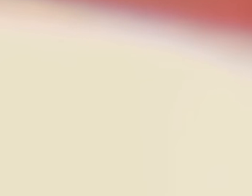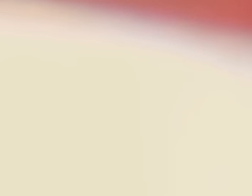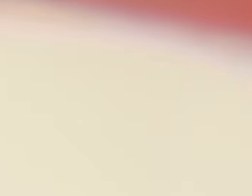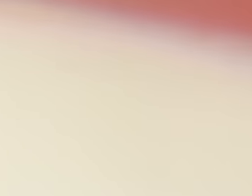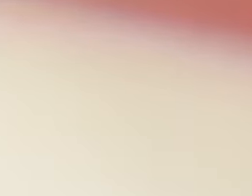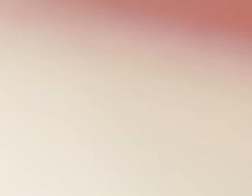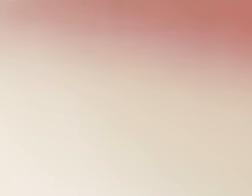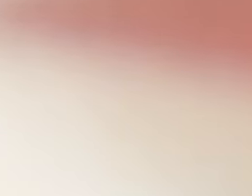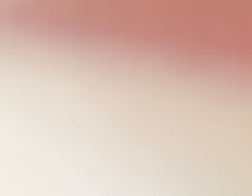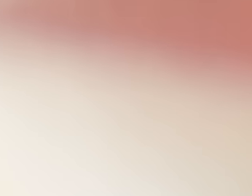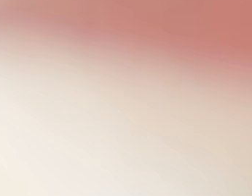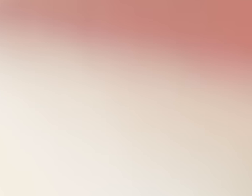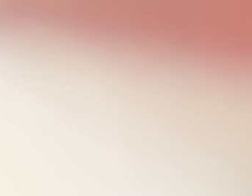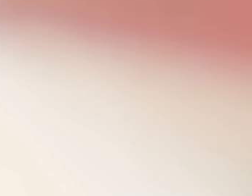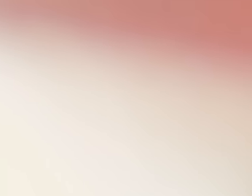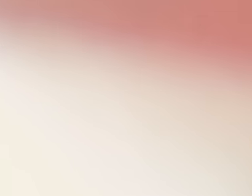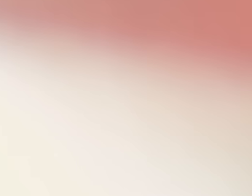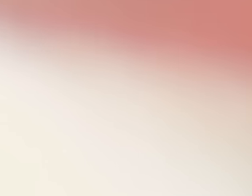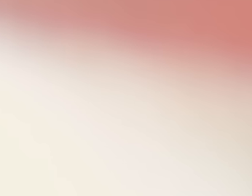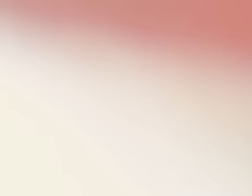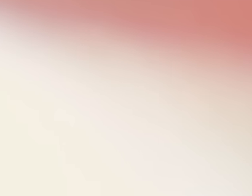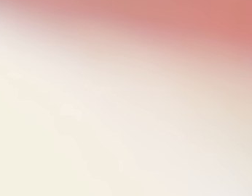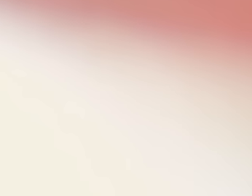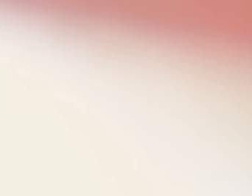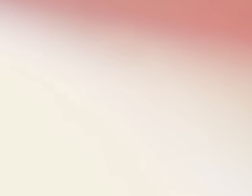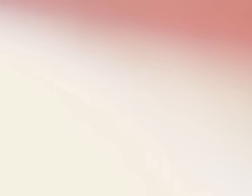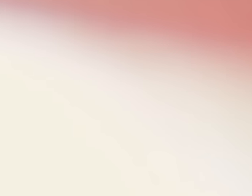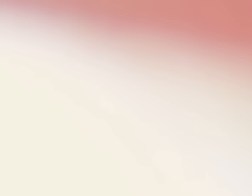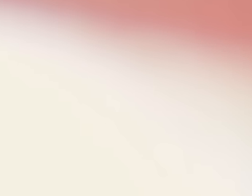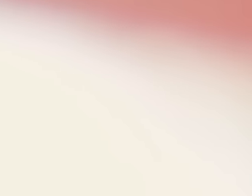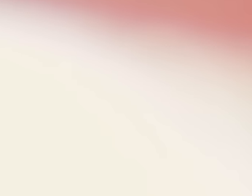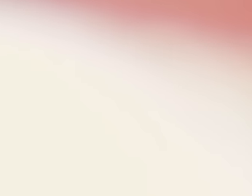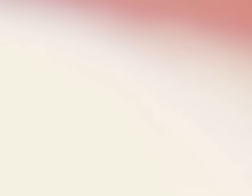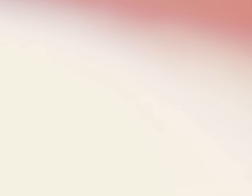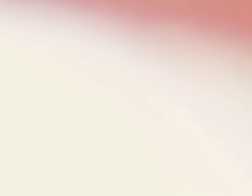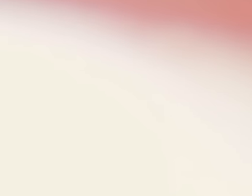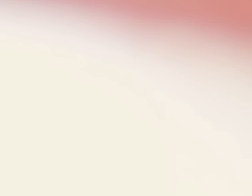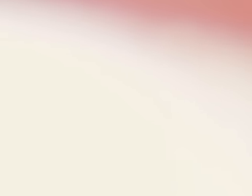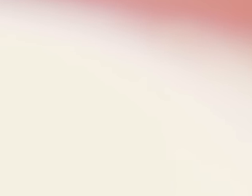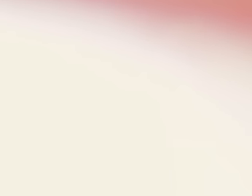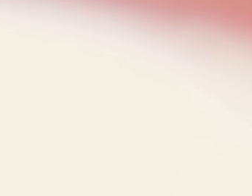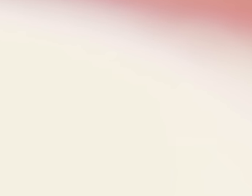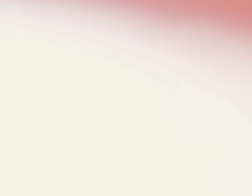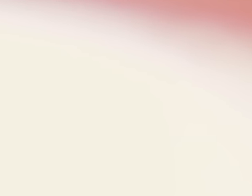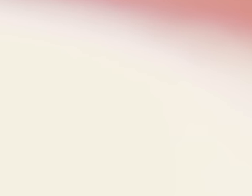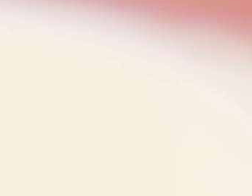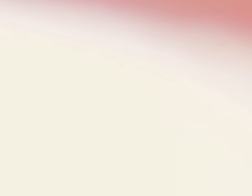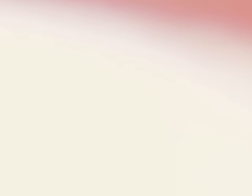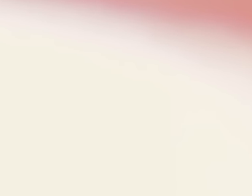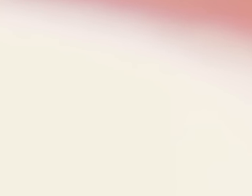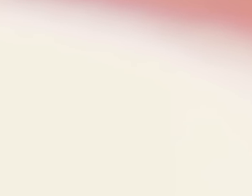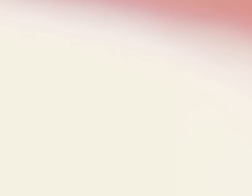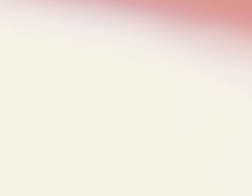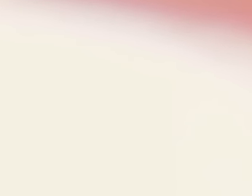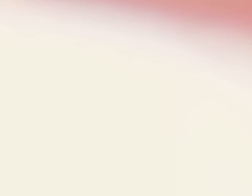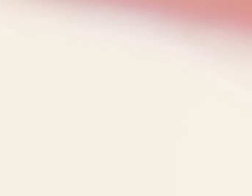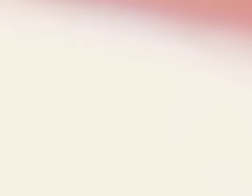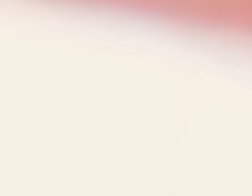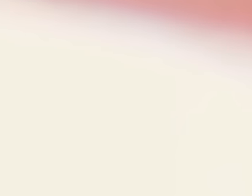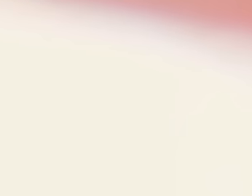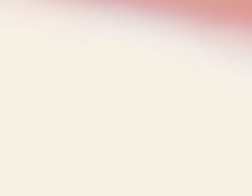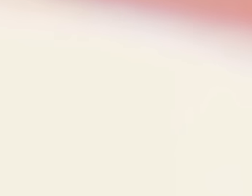needs. The Lord is gracious and merciful, slow to